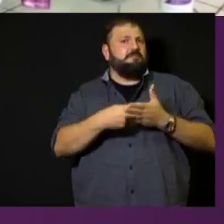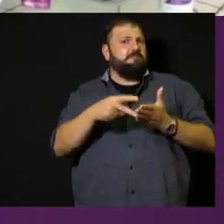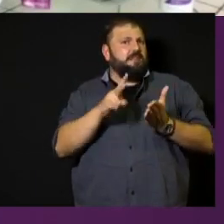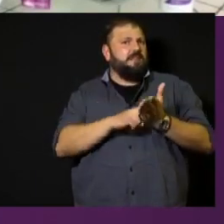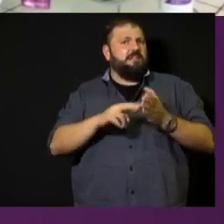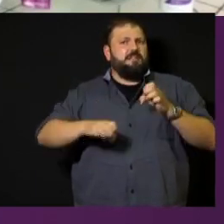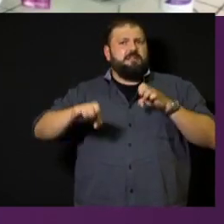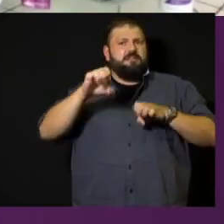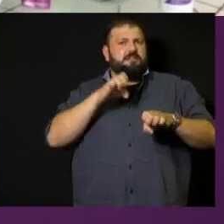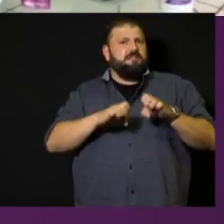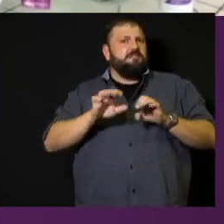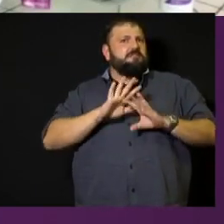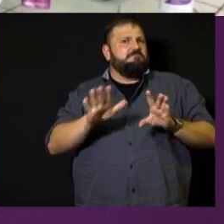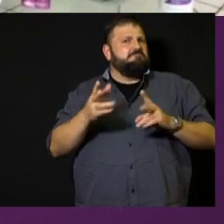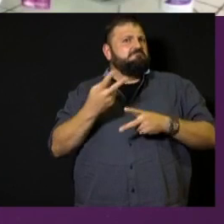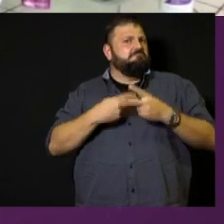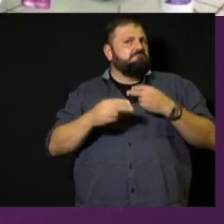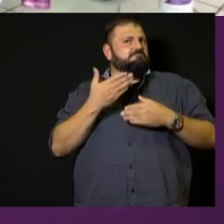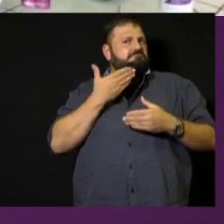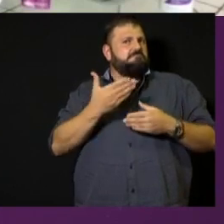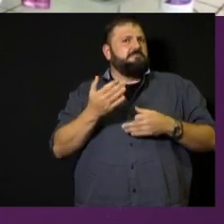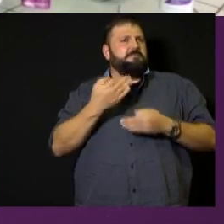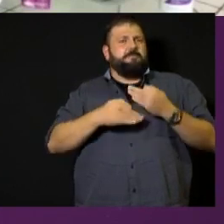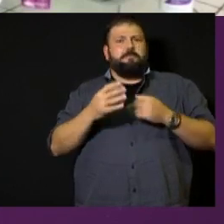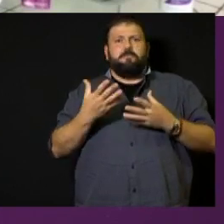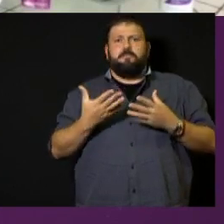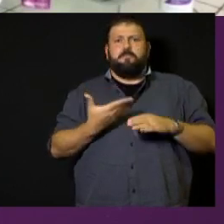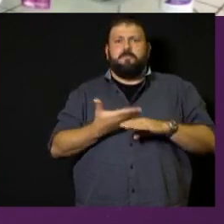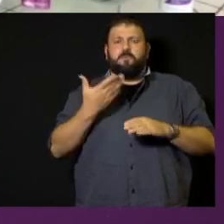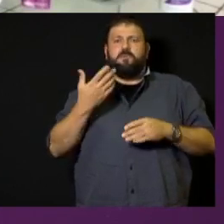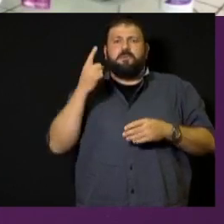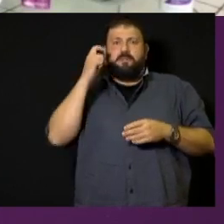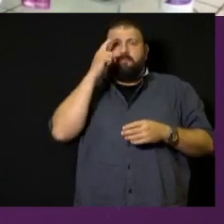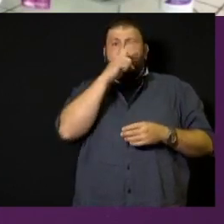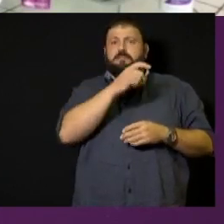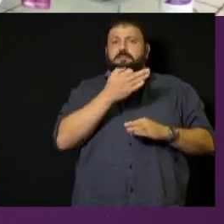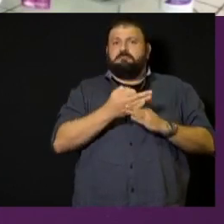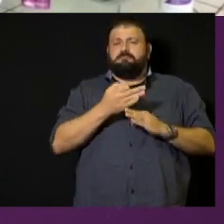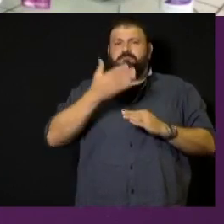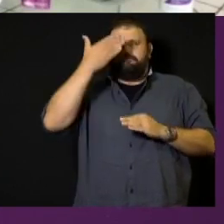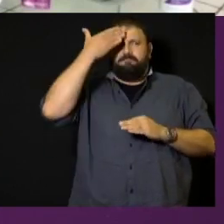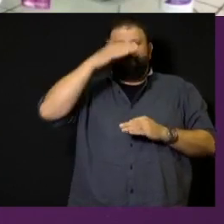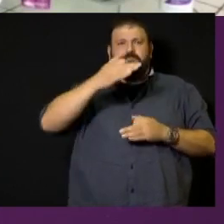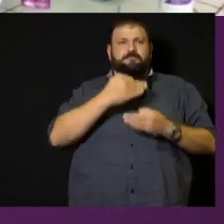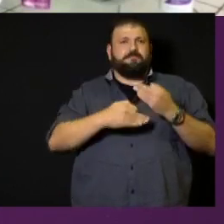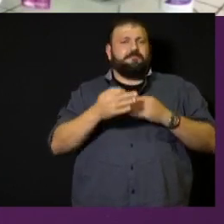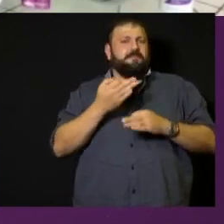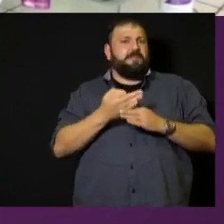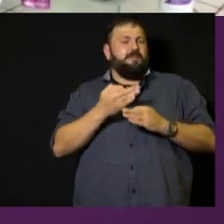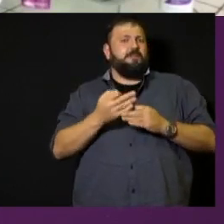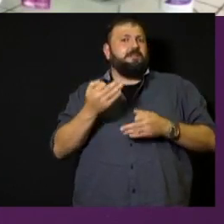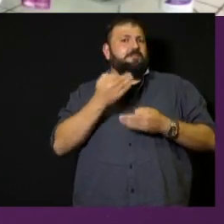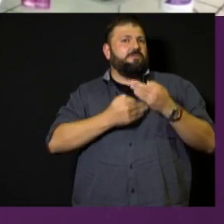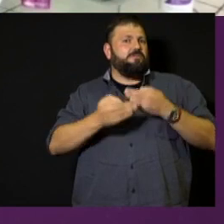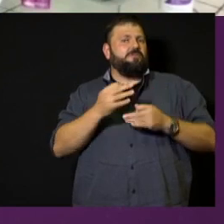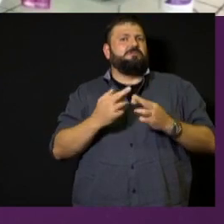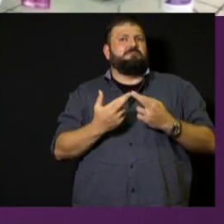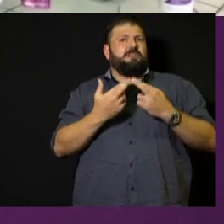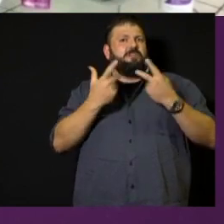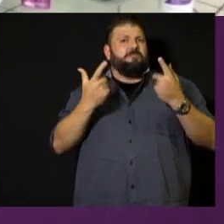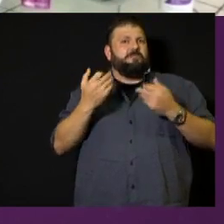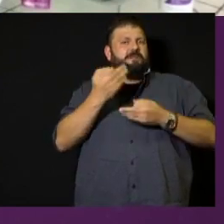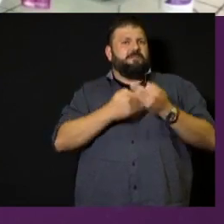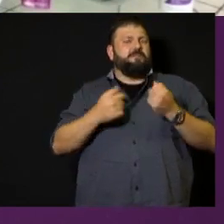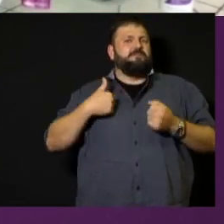of distributors and business person that we are overcome very difficult things,